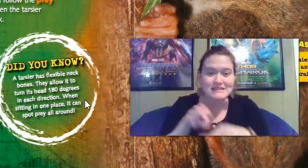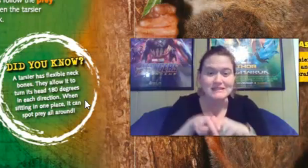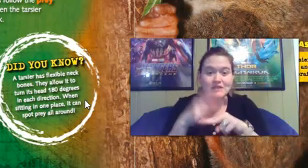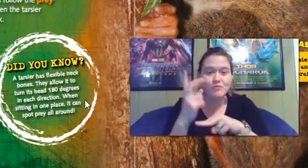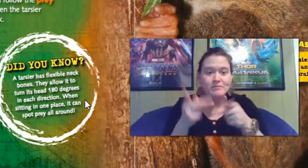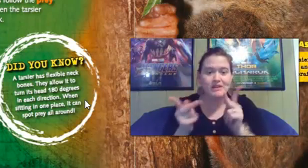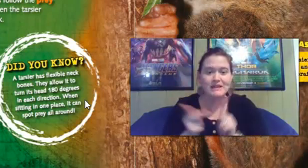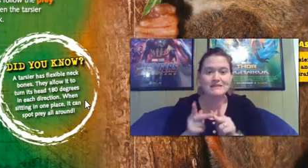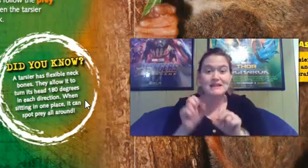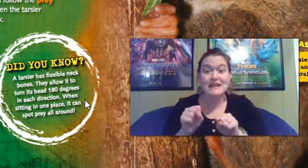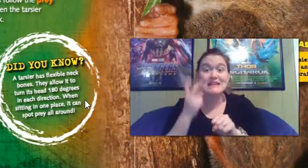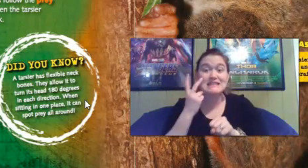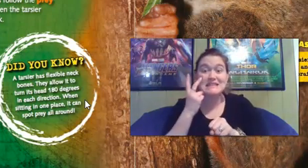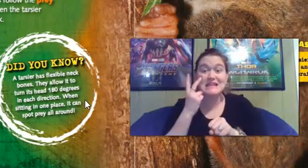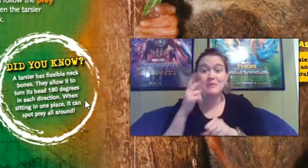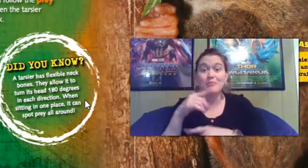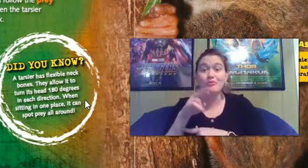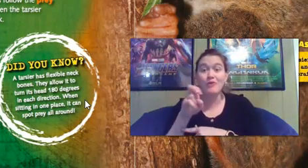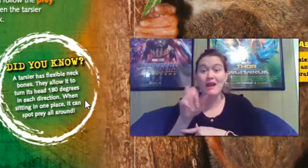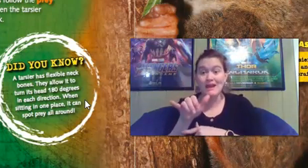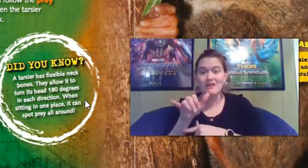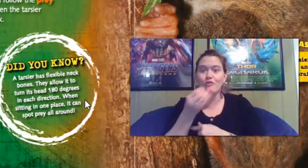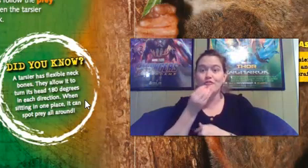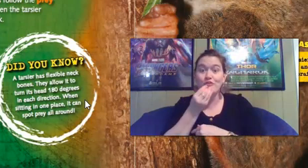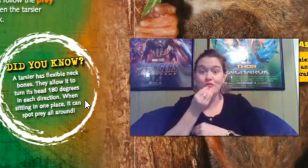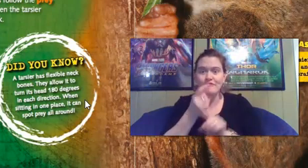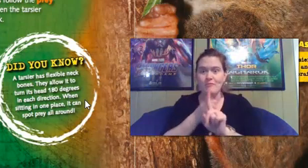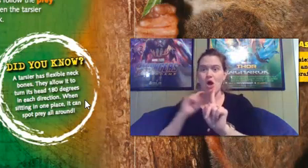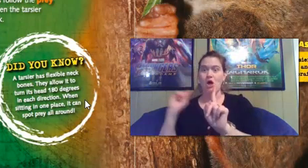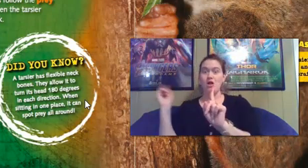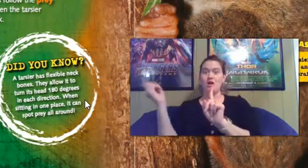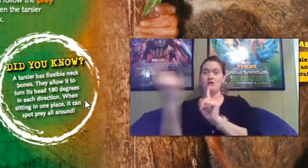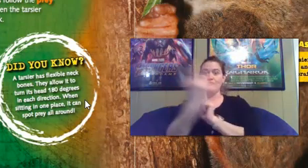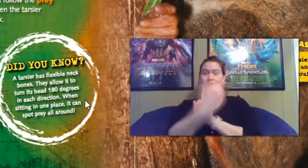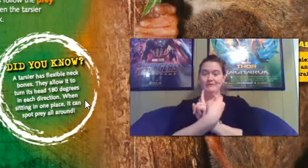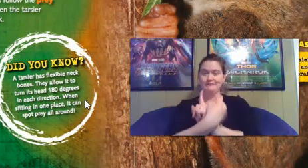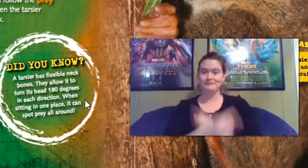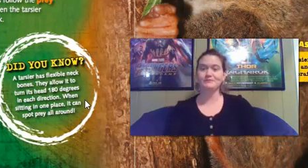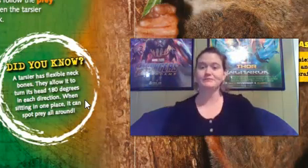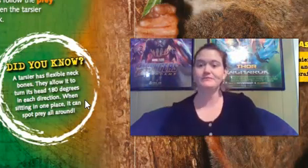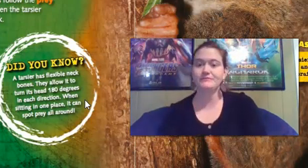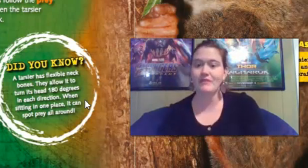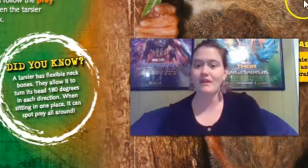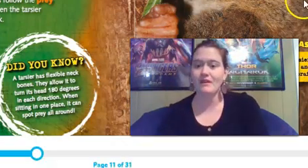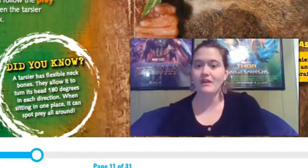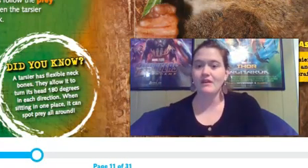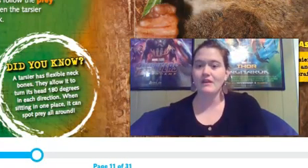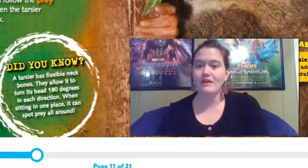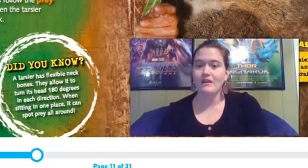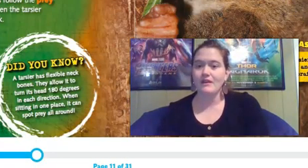When it's sitting in one place, it can see prey or food from all around.